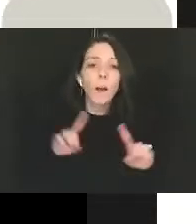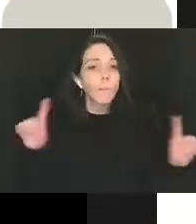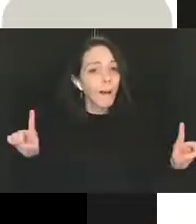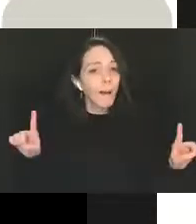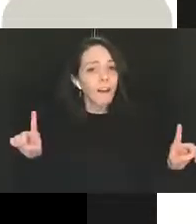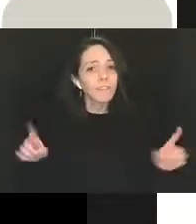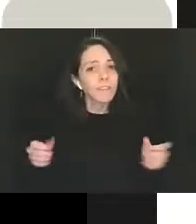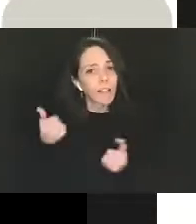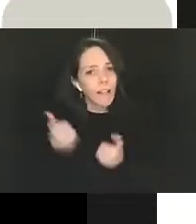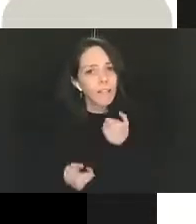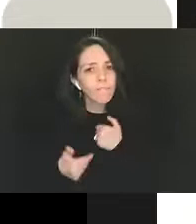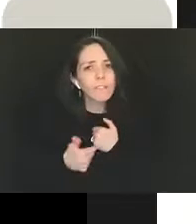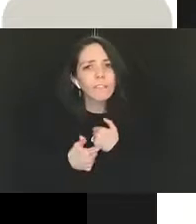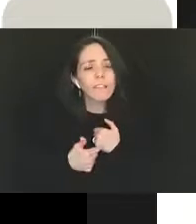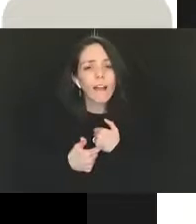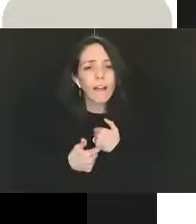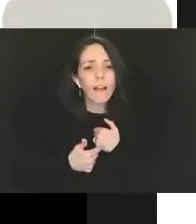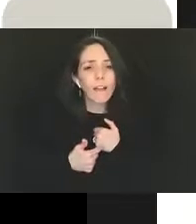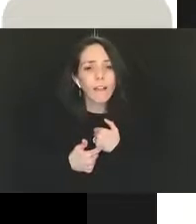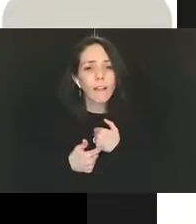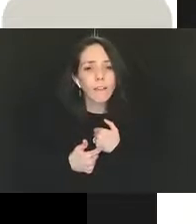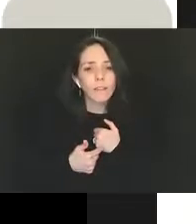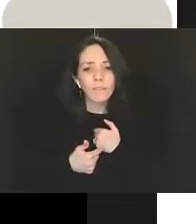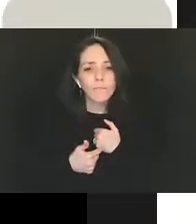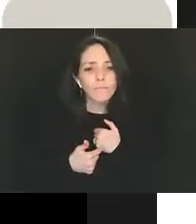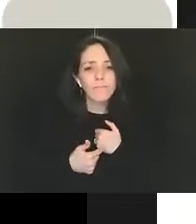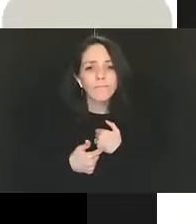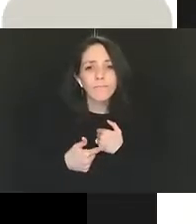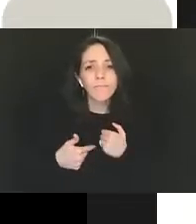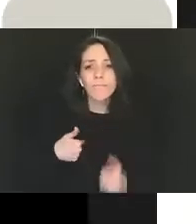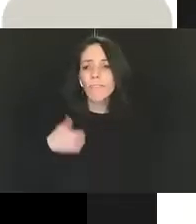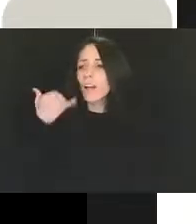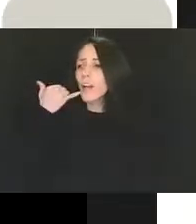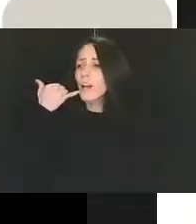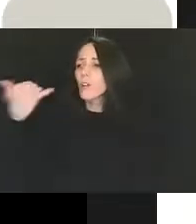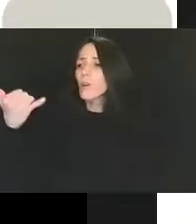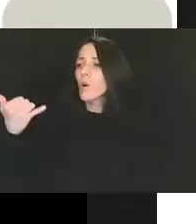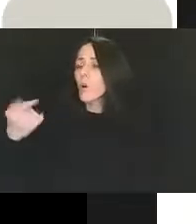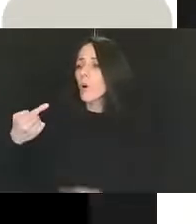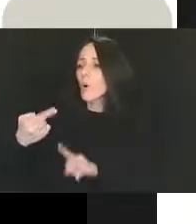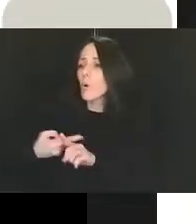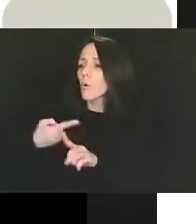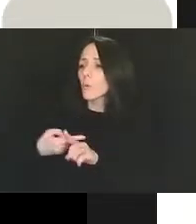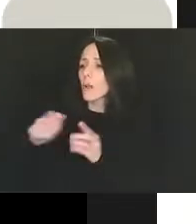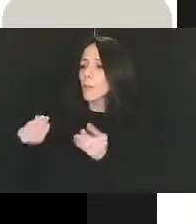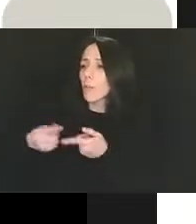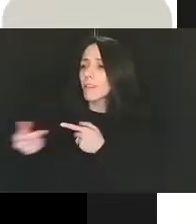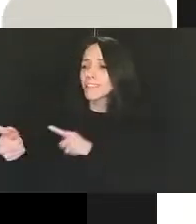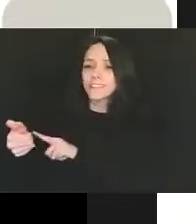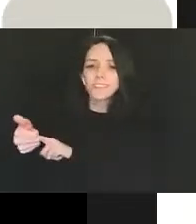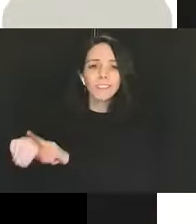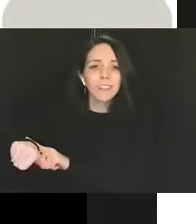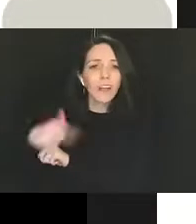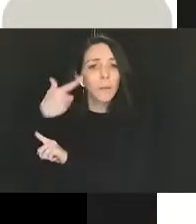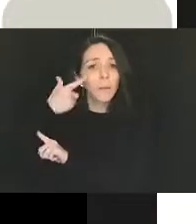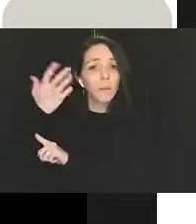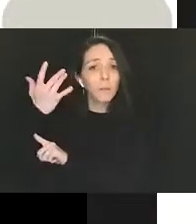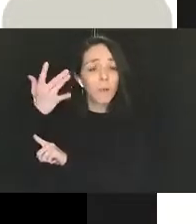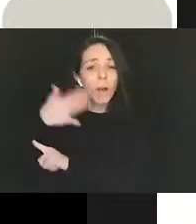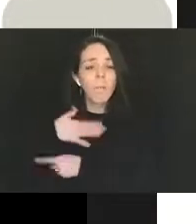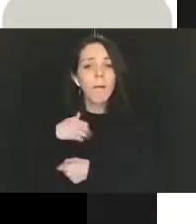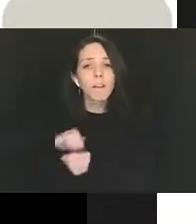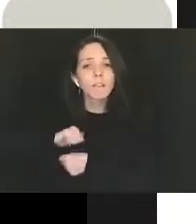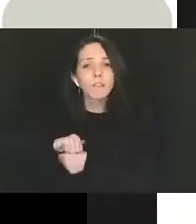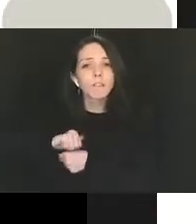time I'm calling to rent a property, I'm denied solely based on the fact that I'm going to